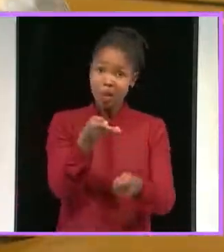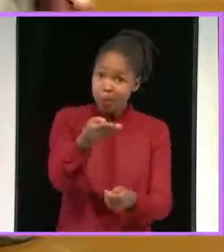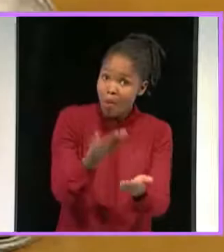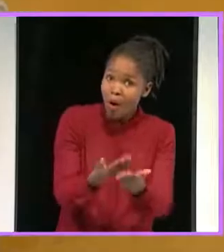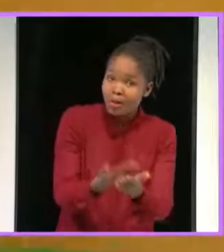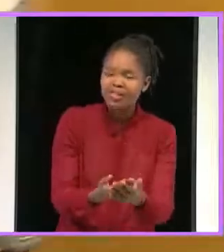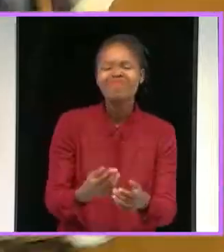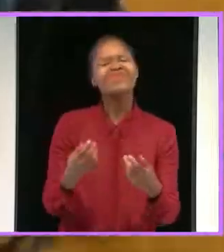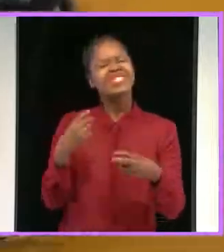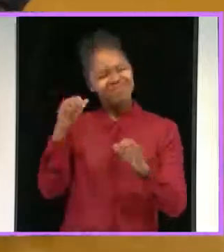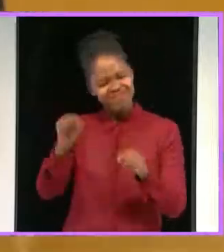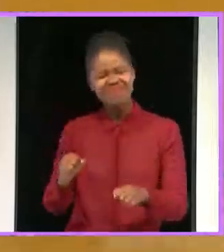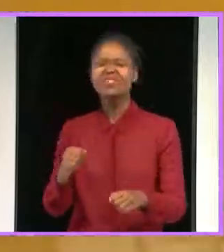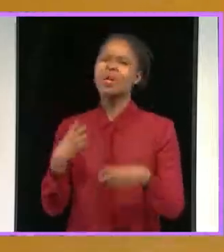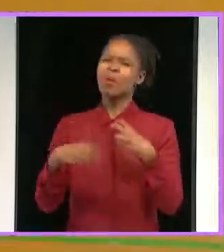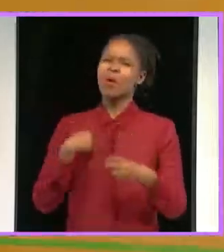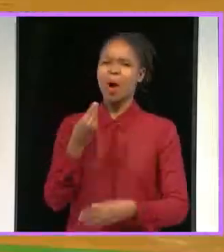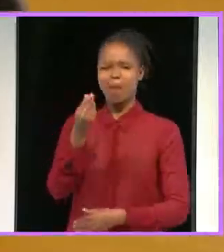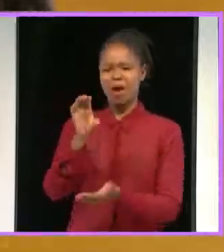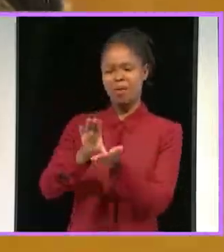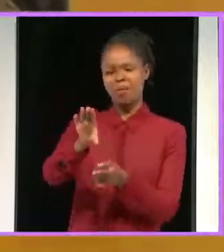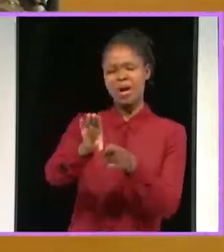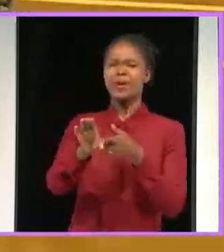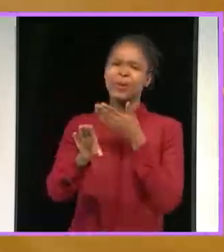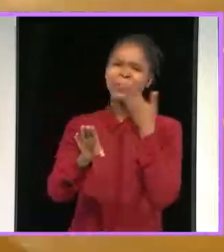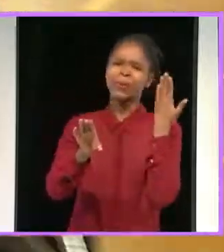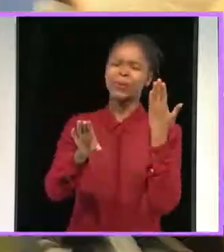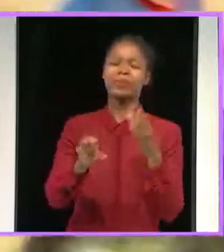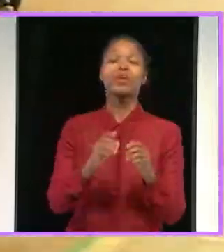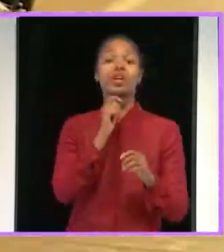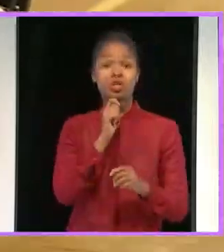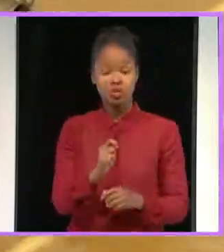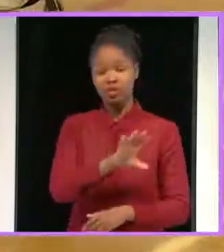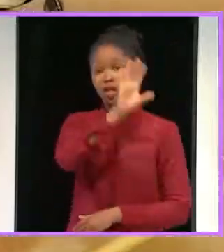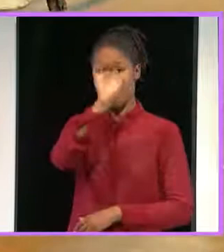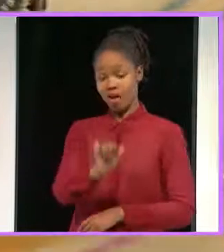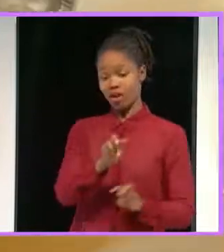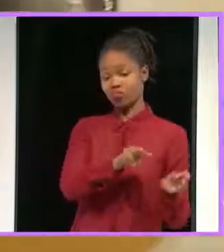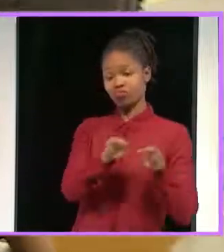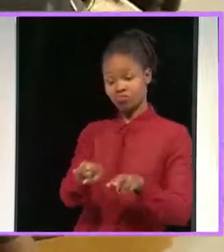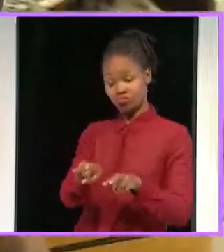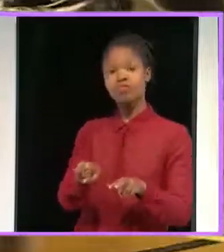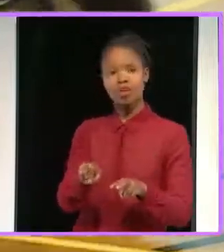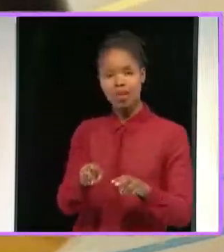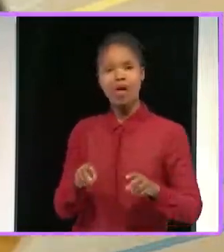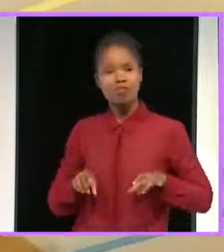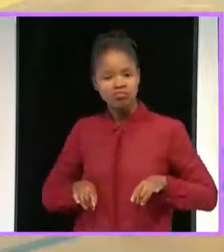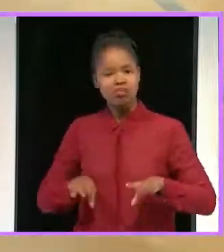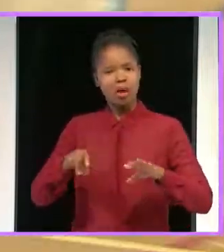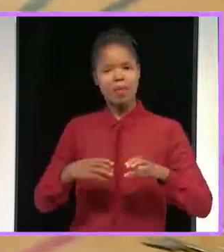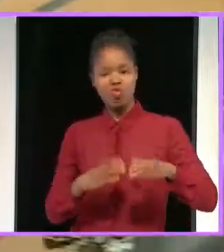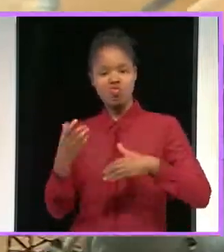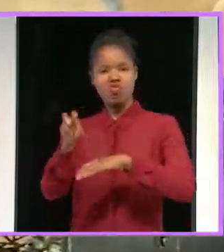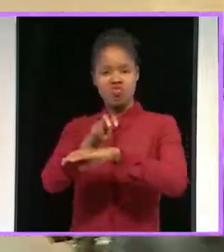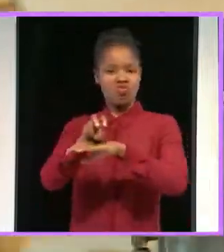no money. No. So from a SA Rugby perspective, they've said we must come up with a plan so that we can go to